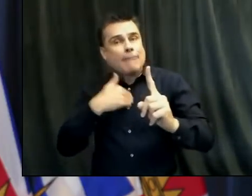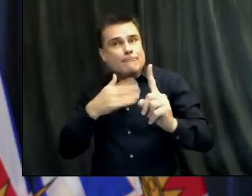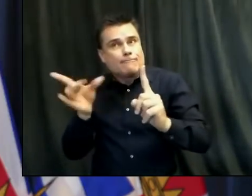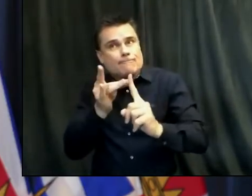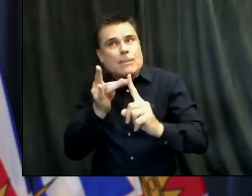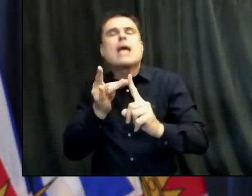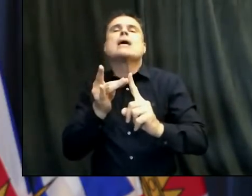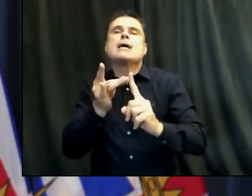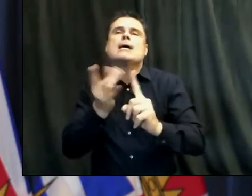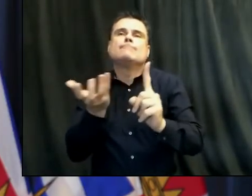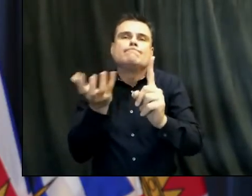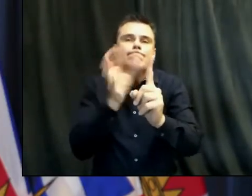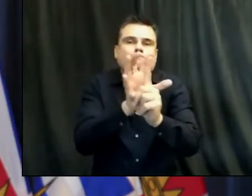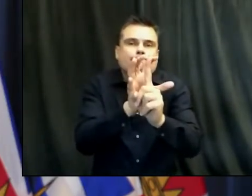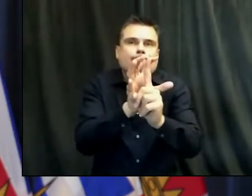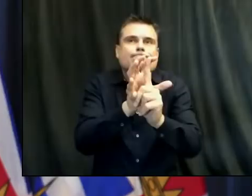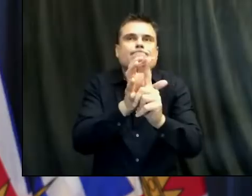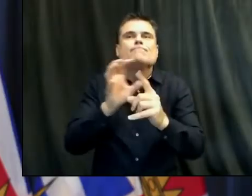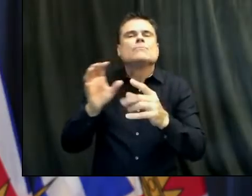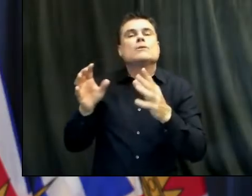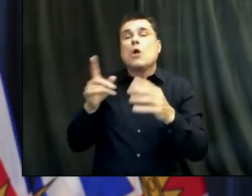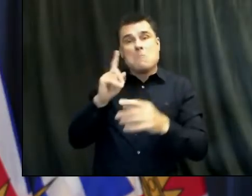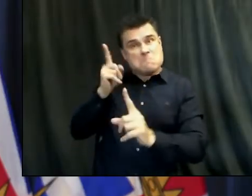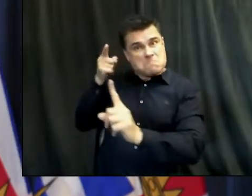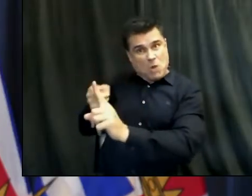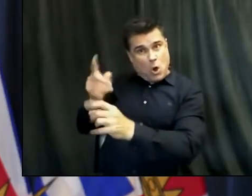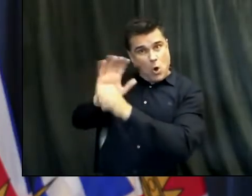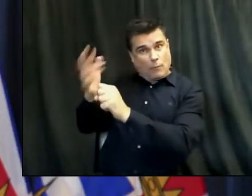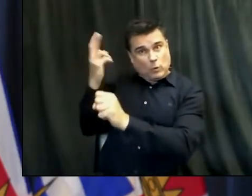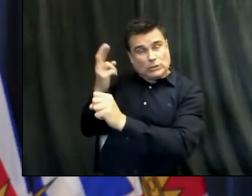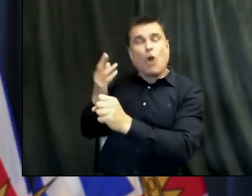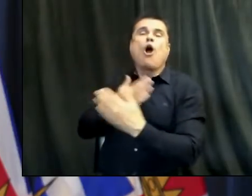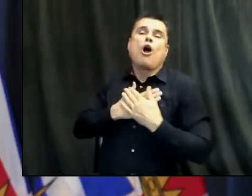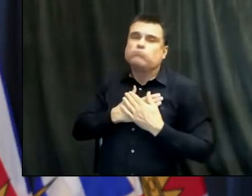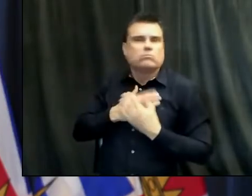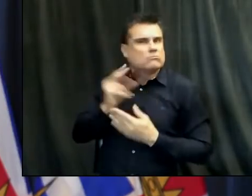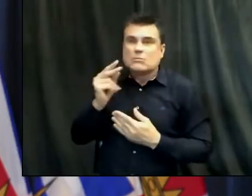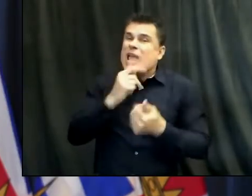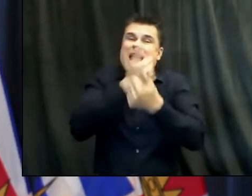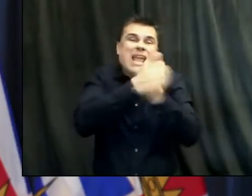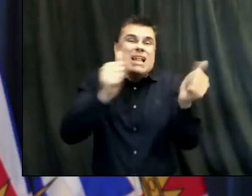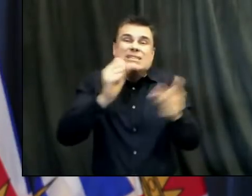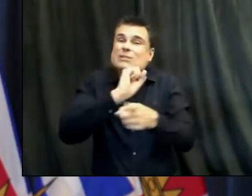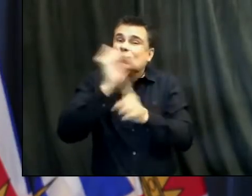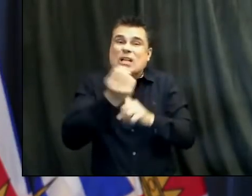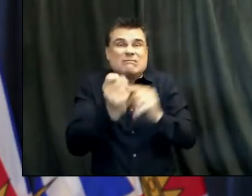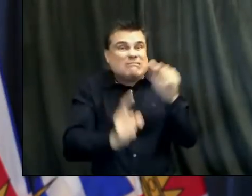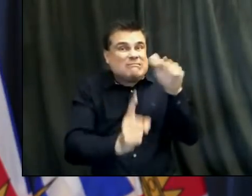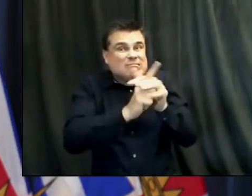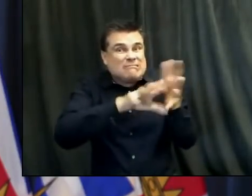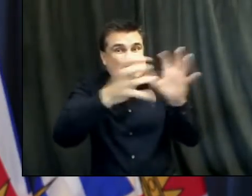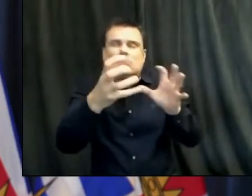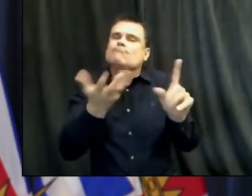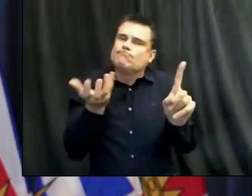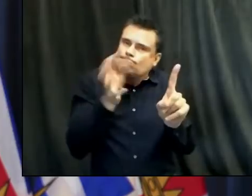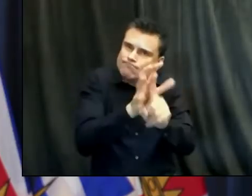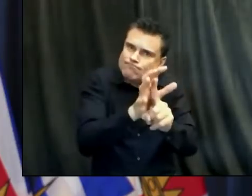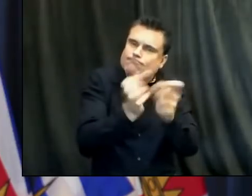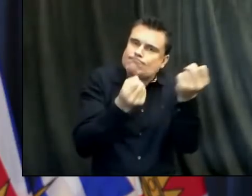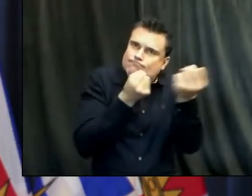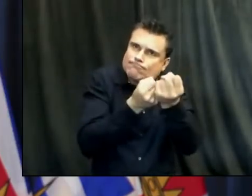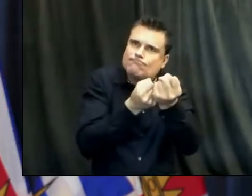supporting public health and its contact tracing, and supporting one another in very difficult times. And I just encourage everyone to